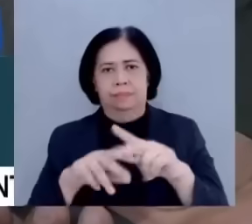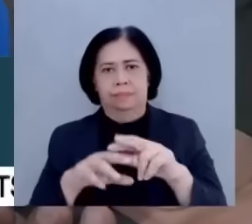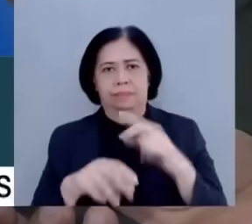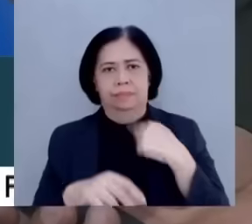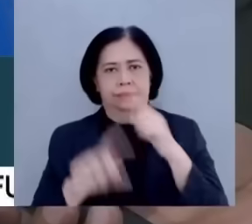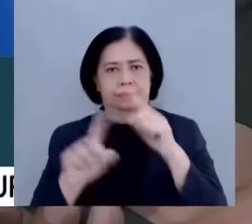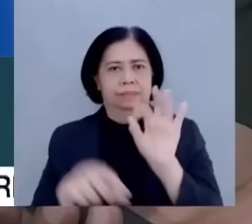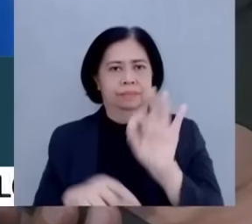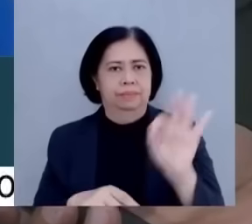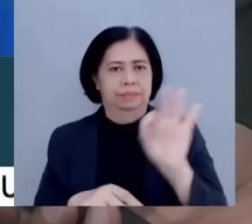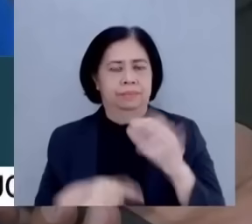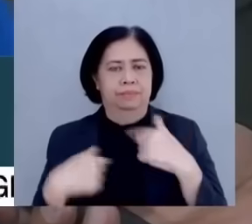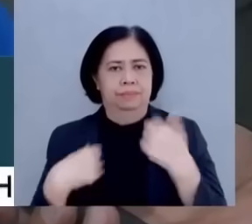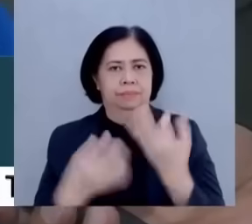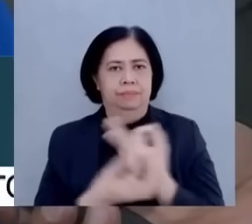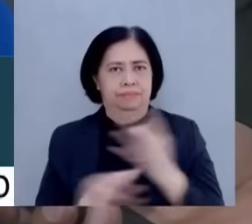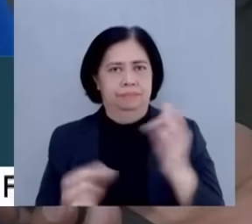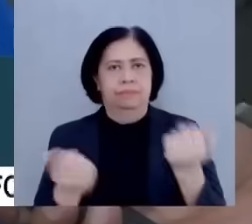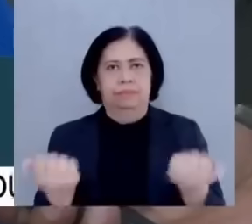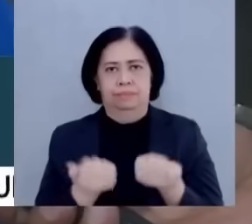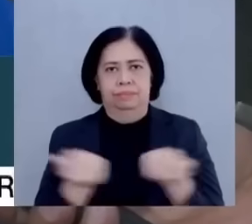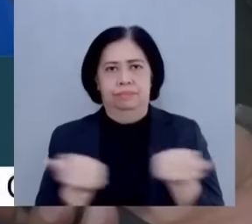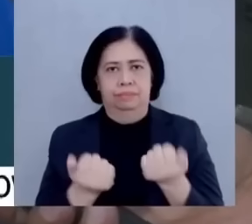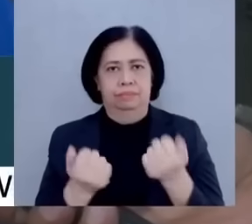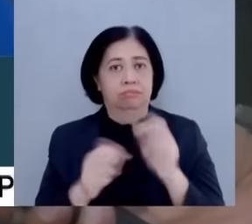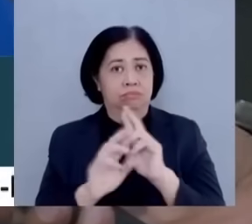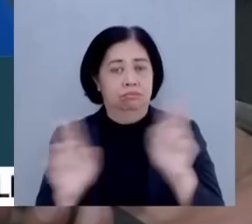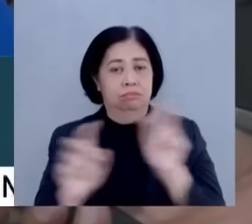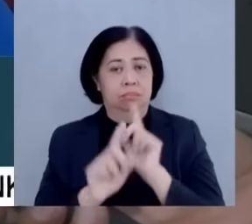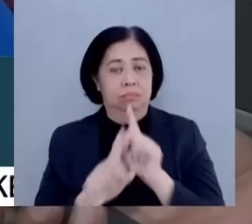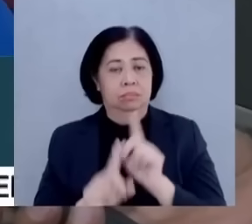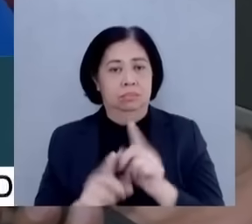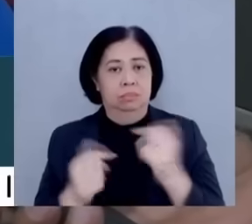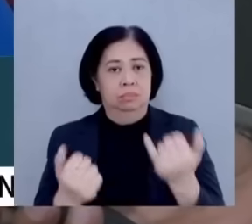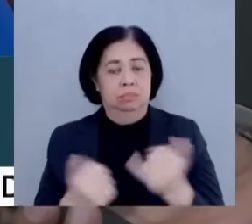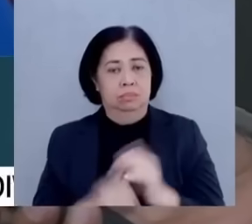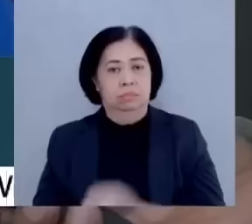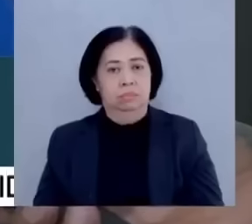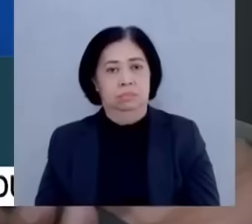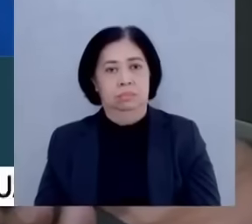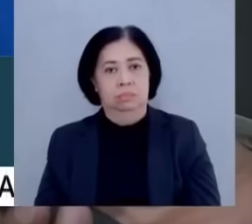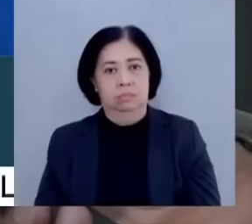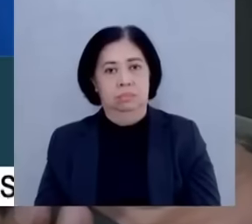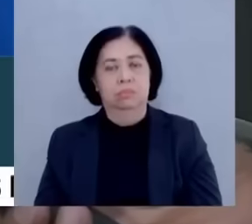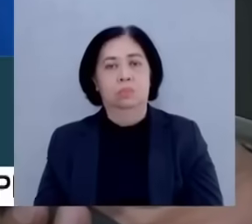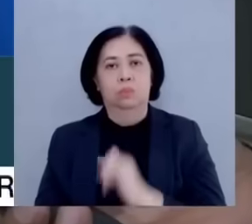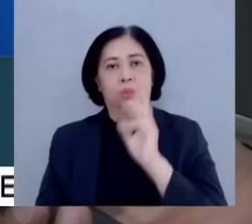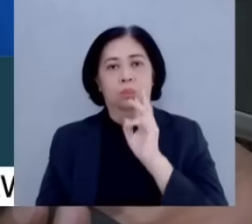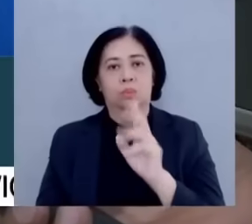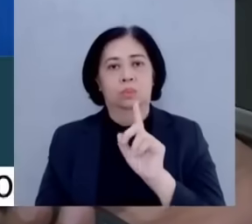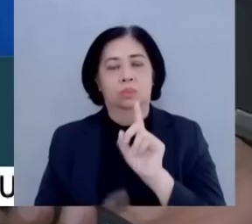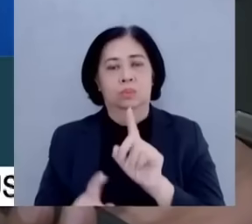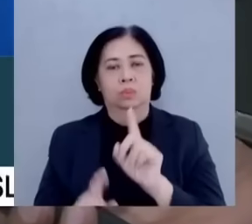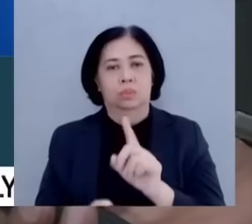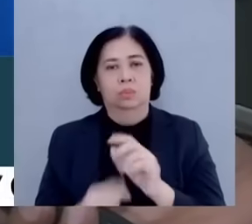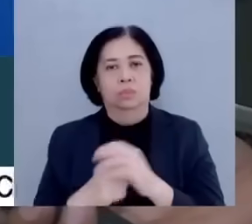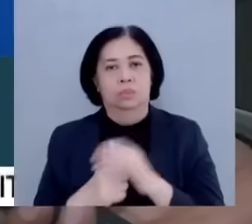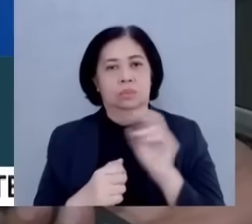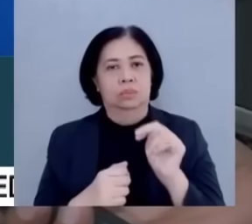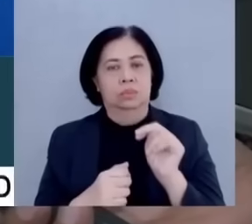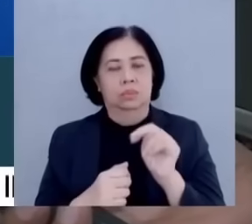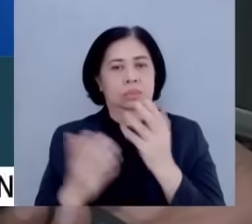Friday, I'm free. So you're ready to answer all their questions now? I will answer my questions because I need to be